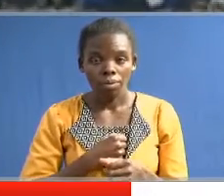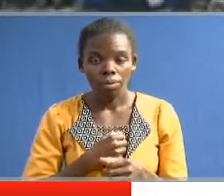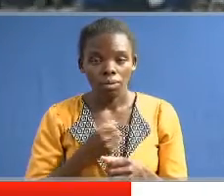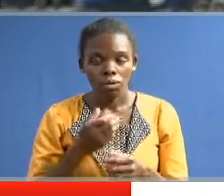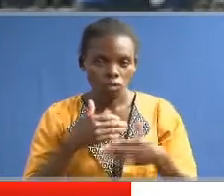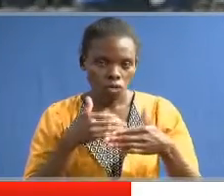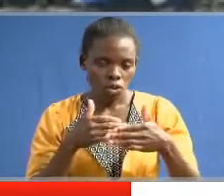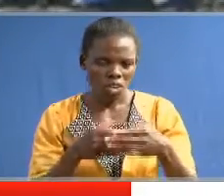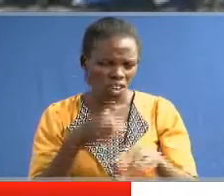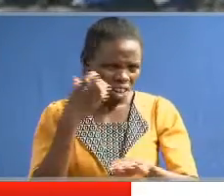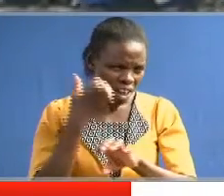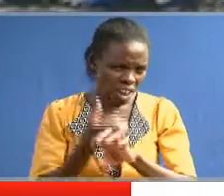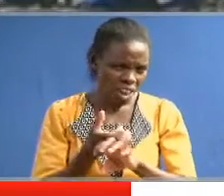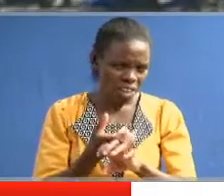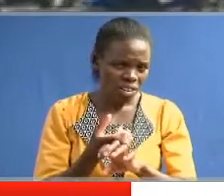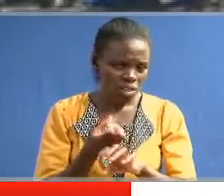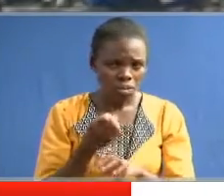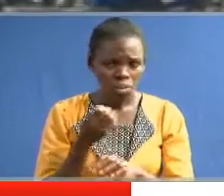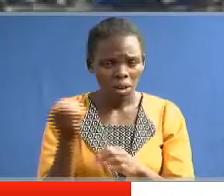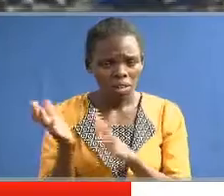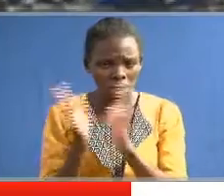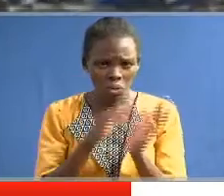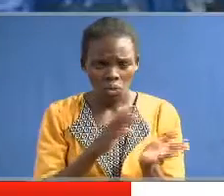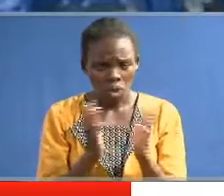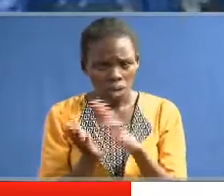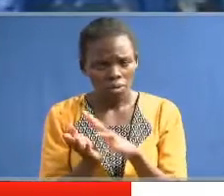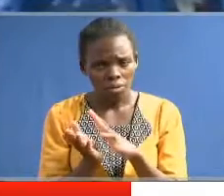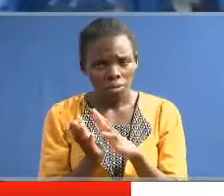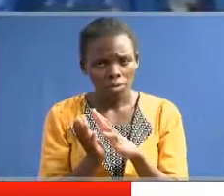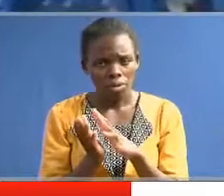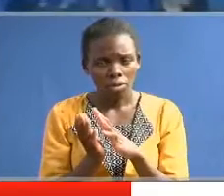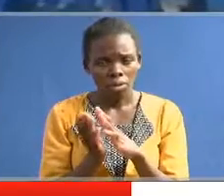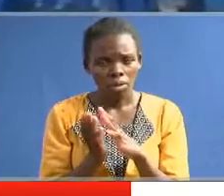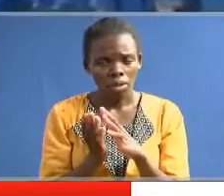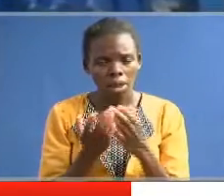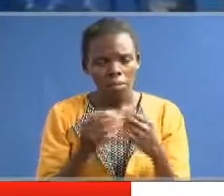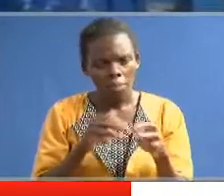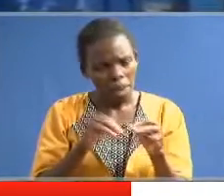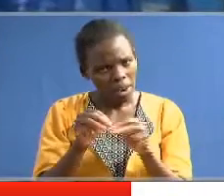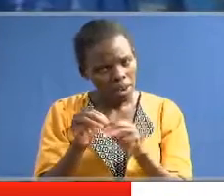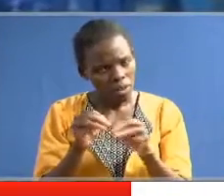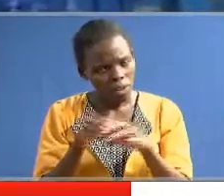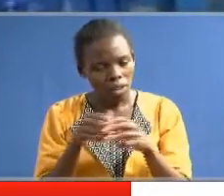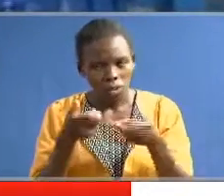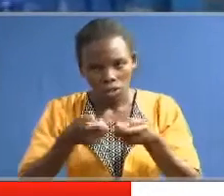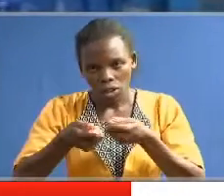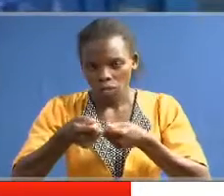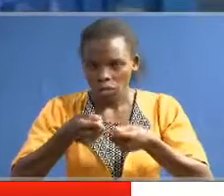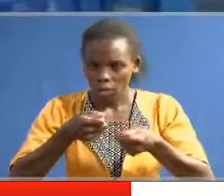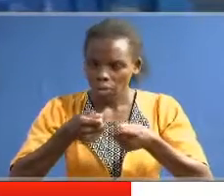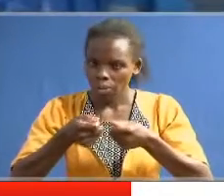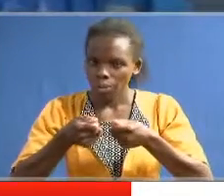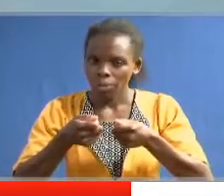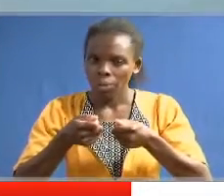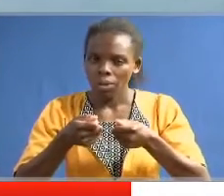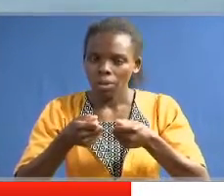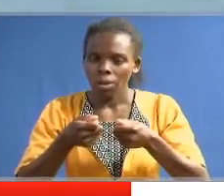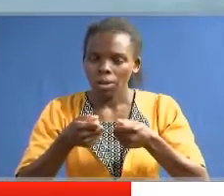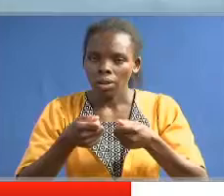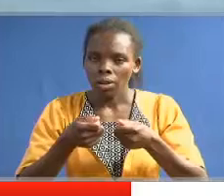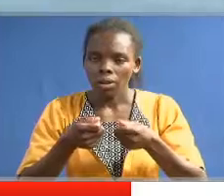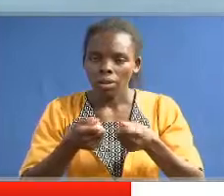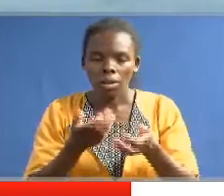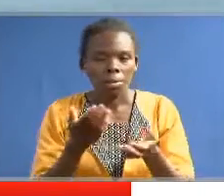this determination follows difficulty caused by sea waves on the harness which they have managed to attach to the vehicle. As day 12 came,